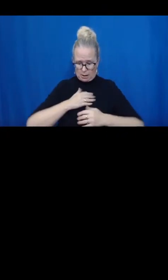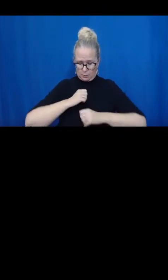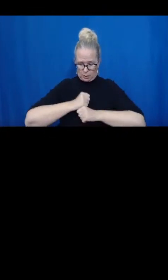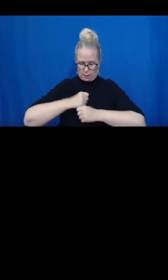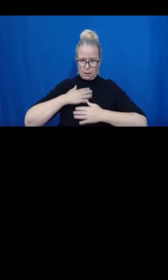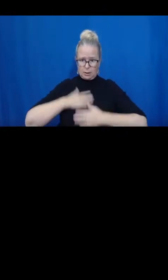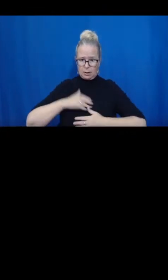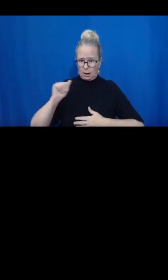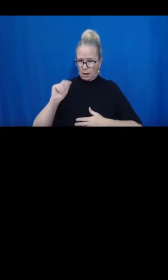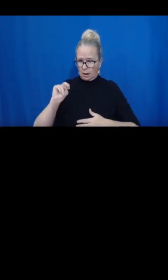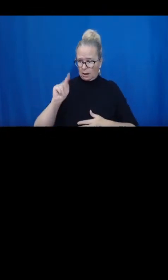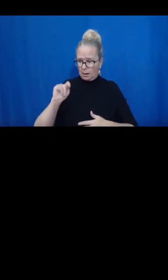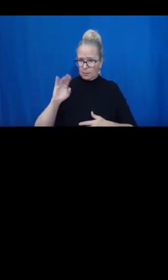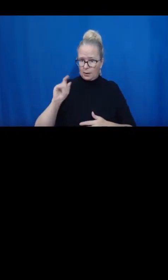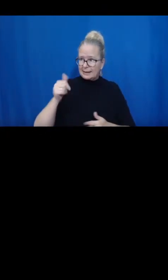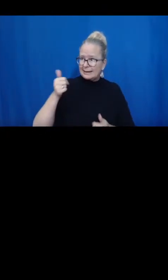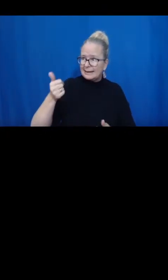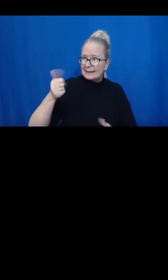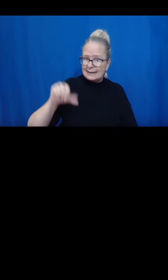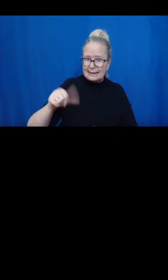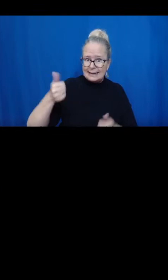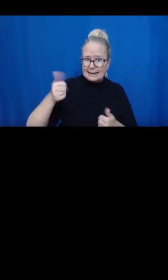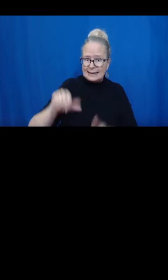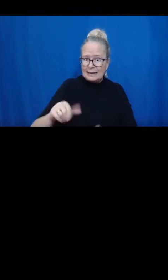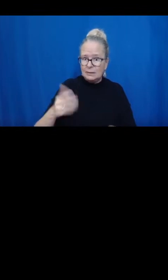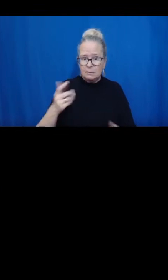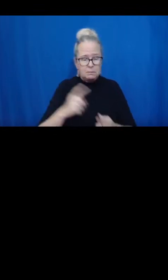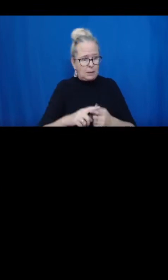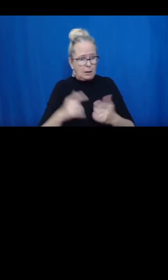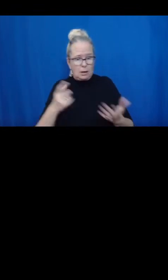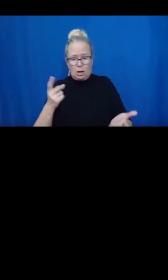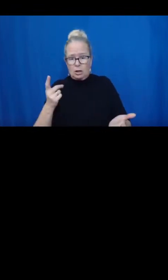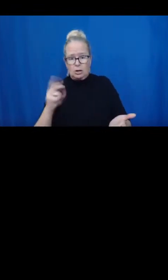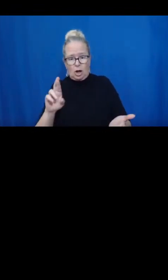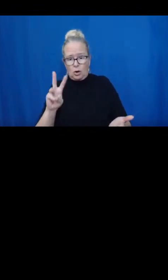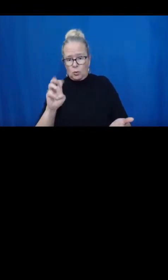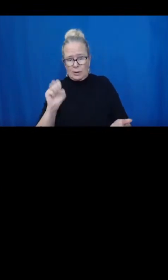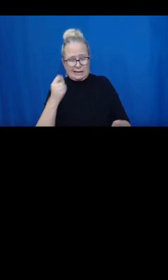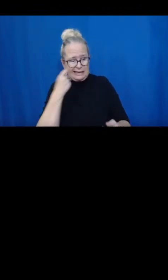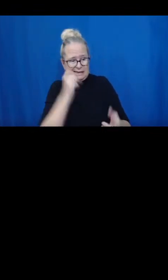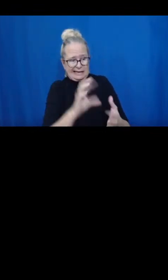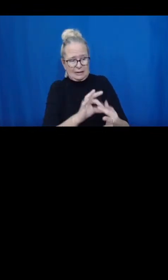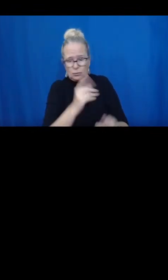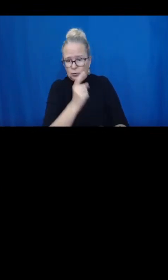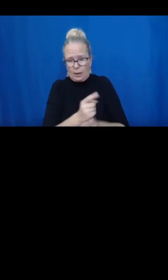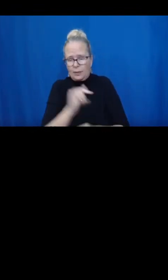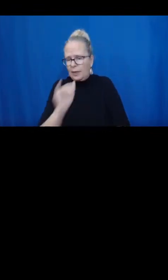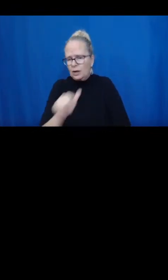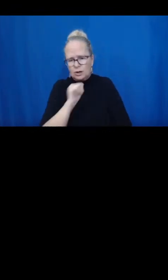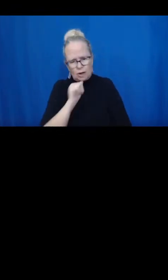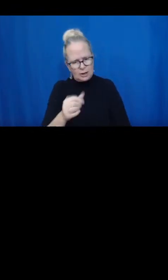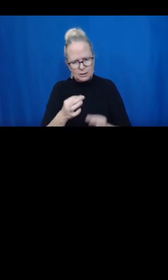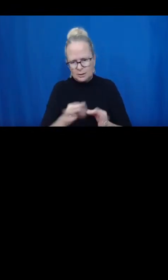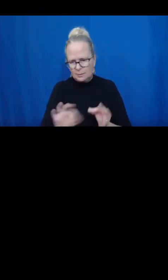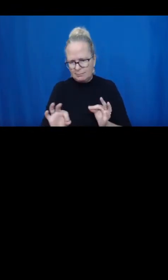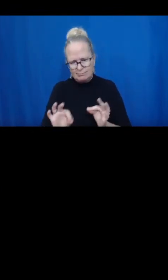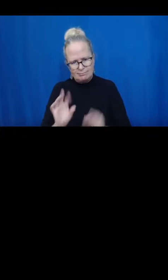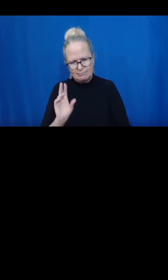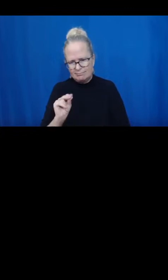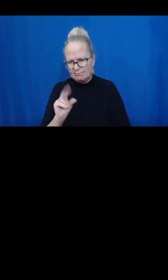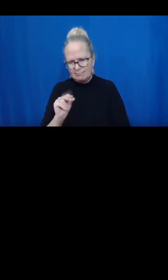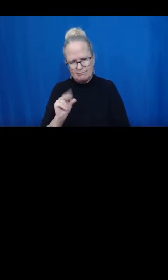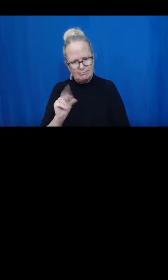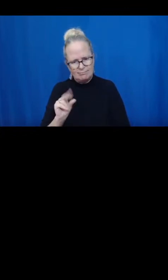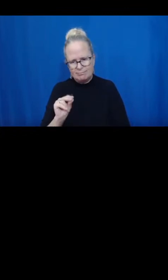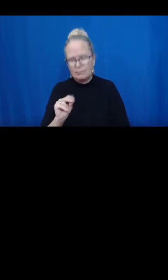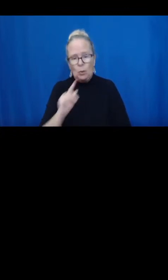simple. And just to jump in too and expand on what